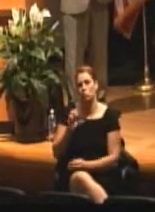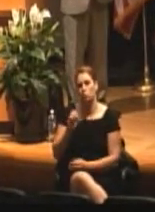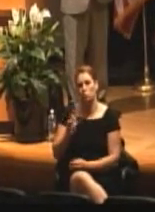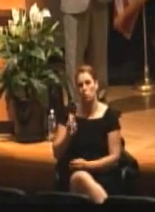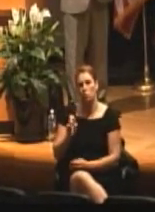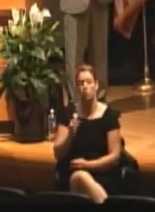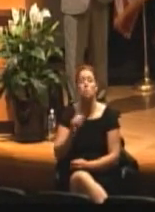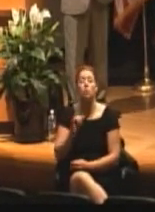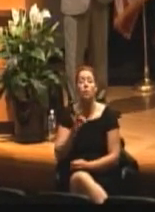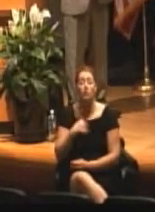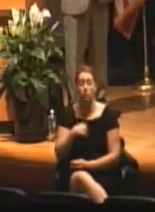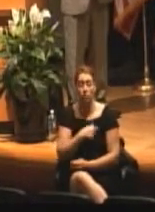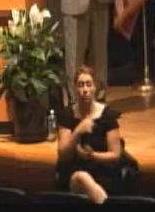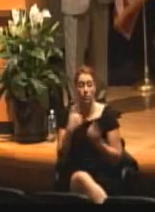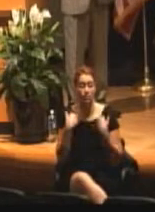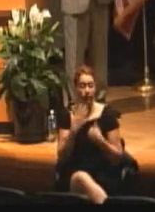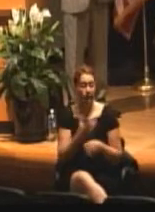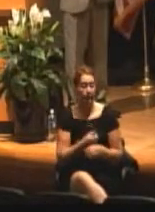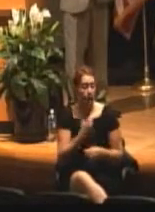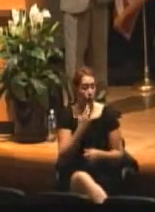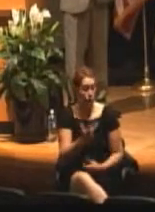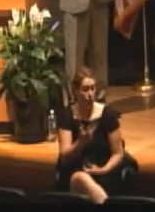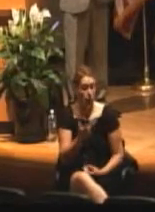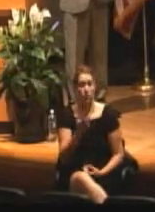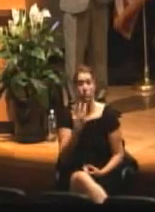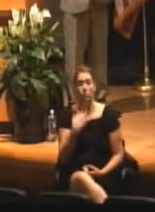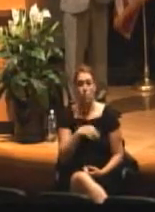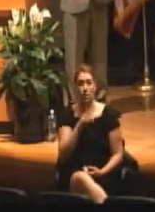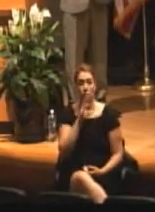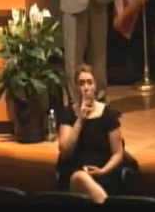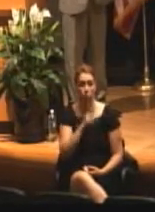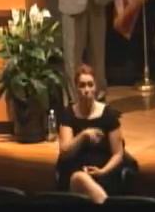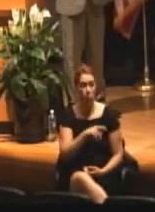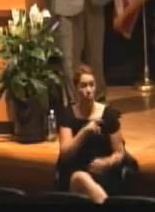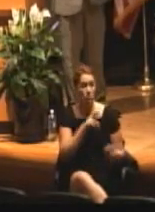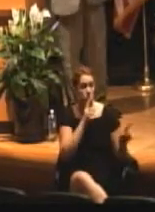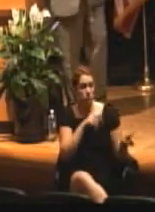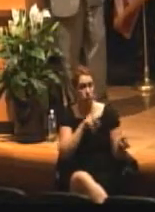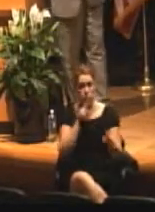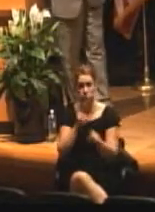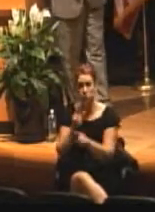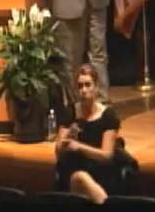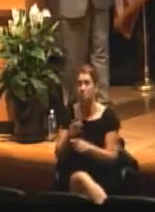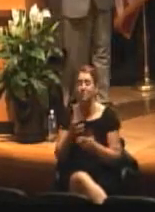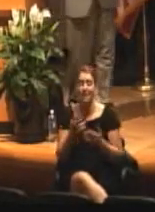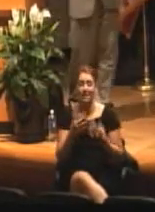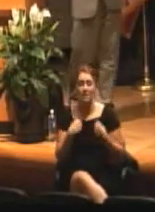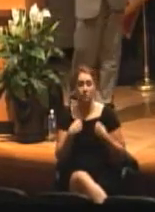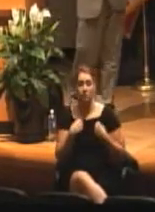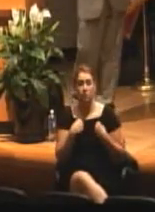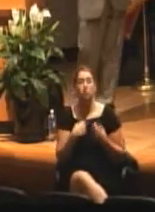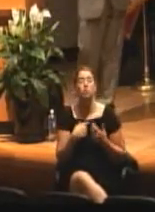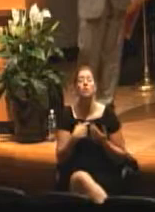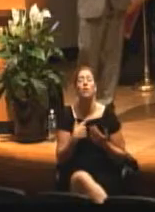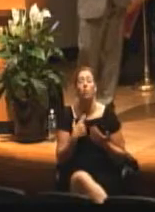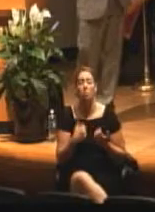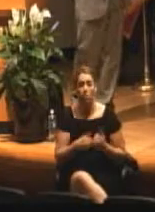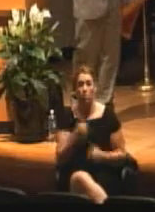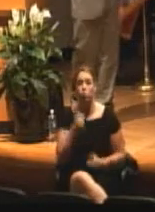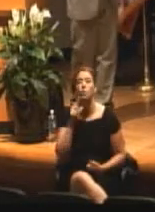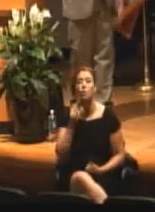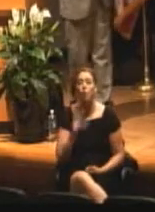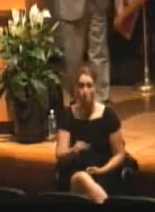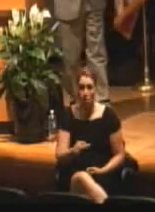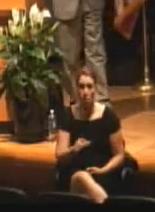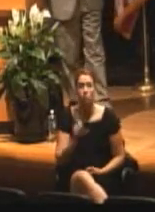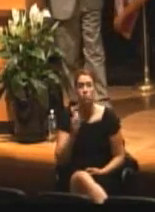credit scores from all three agencies. Whichever one is the middle for both of you, they take the lower of the two middle. That's going to be the representative